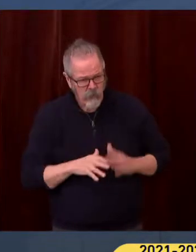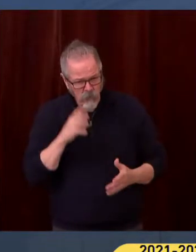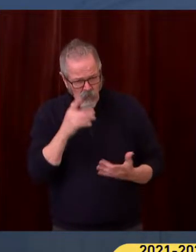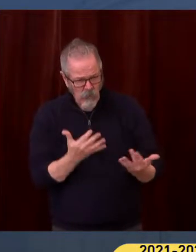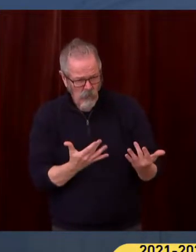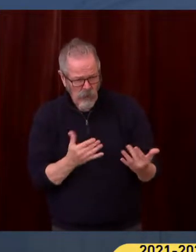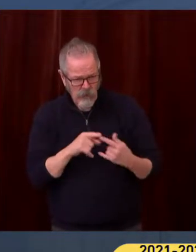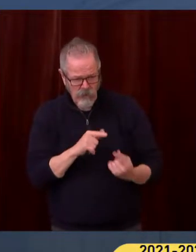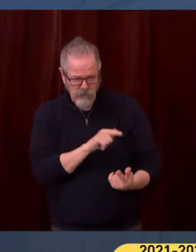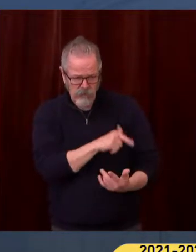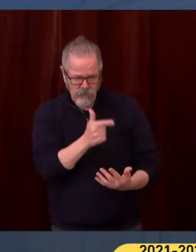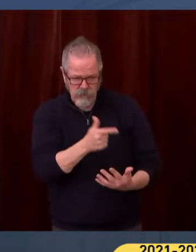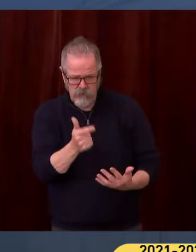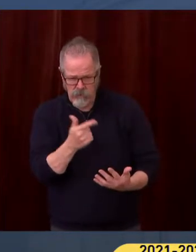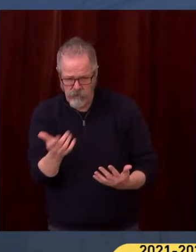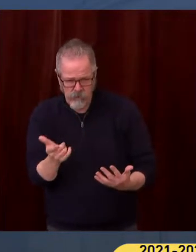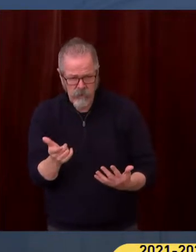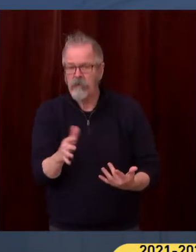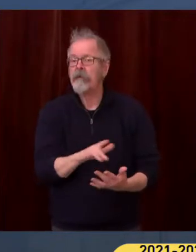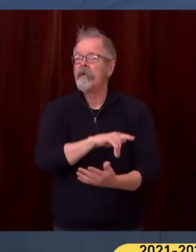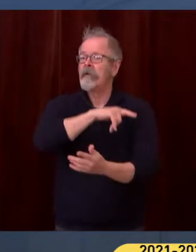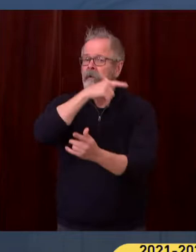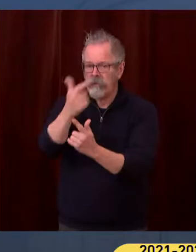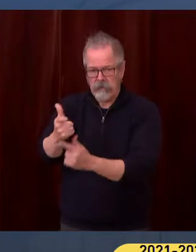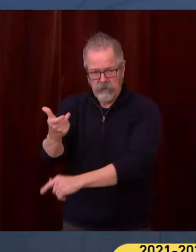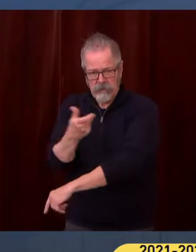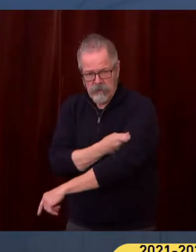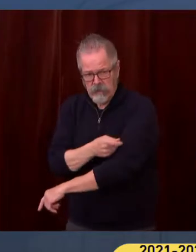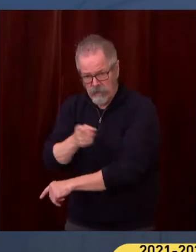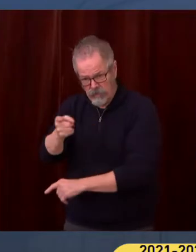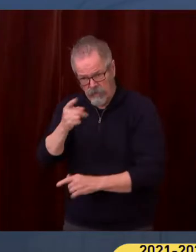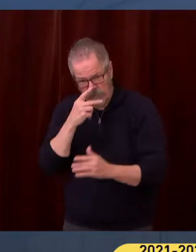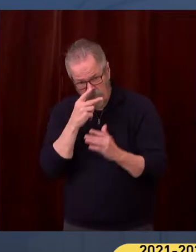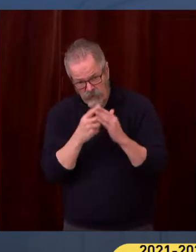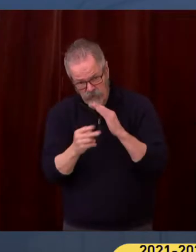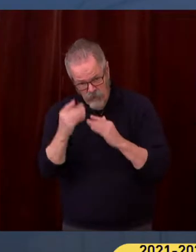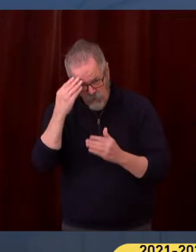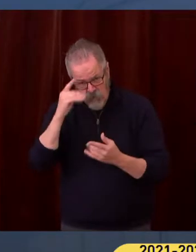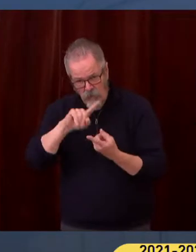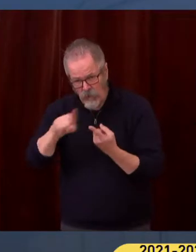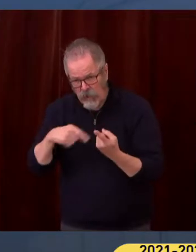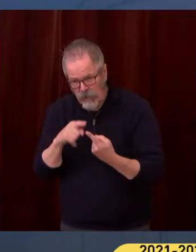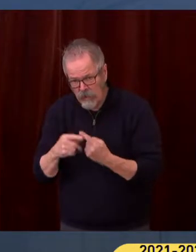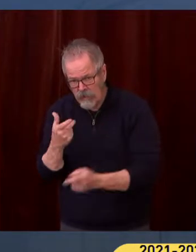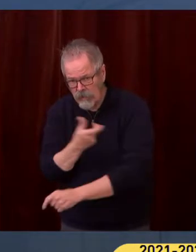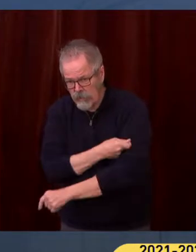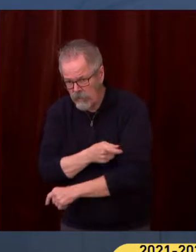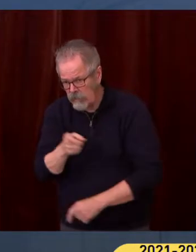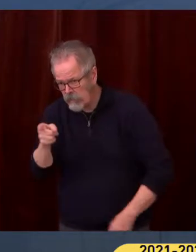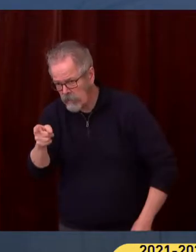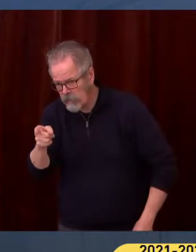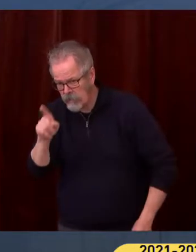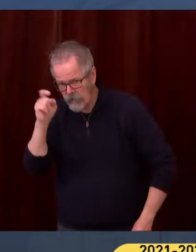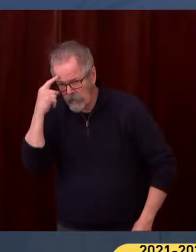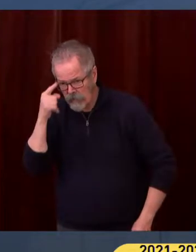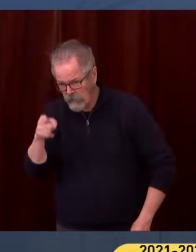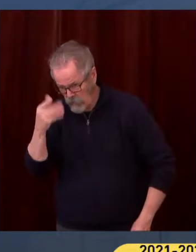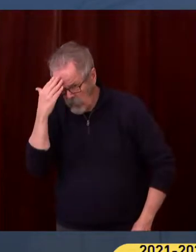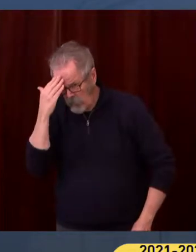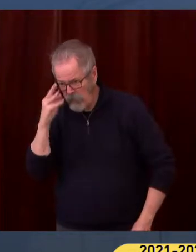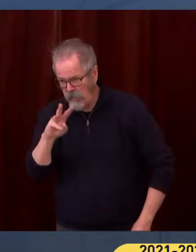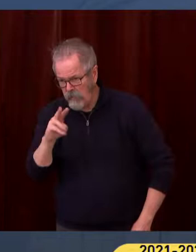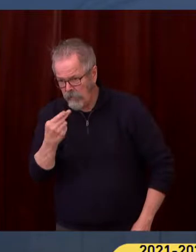No, those priority decisions have not been made. We're waiting to see some recommendations from the CDC